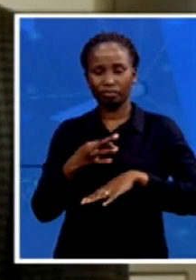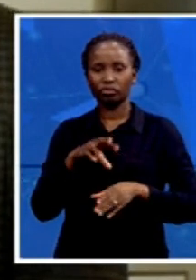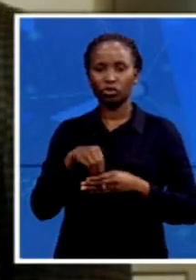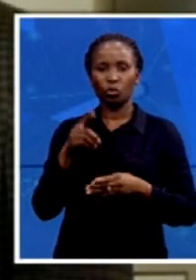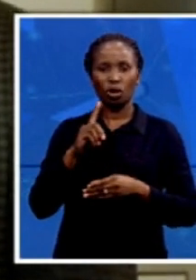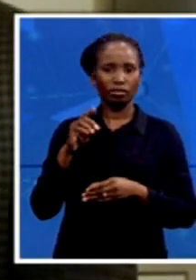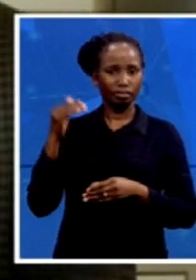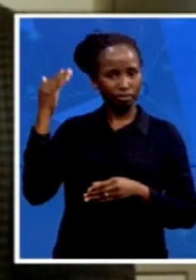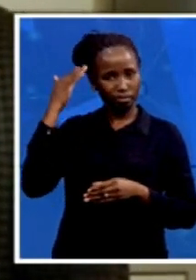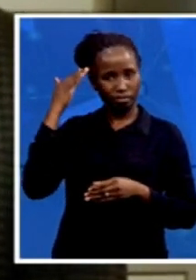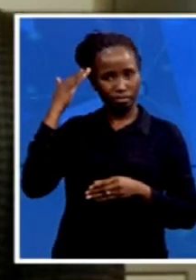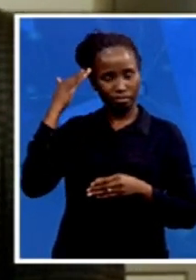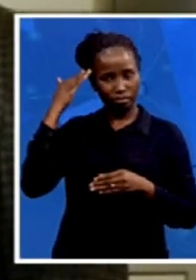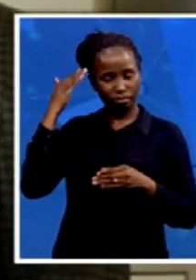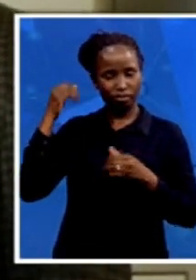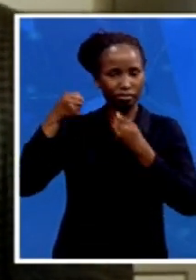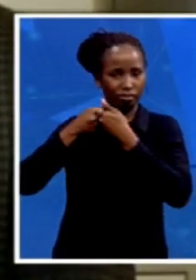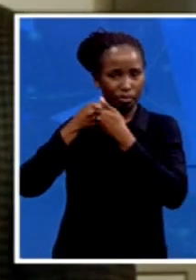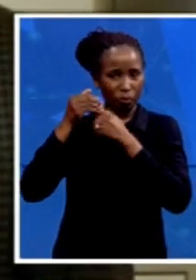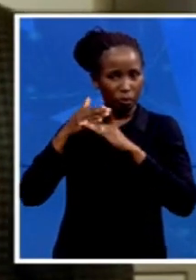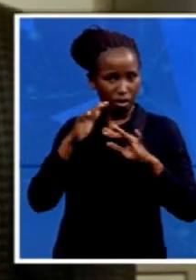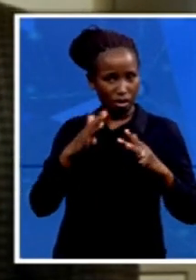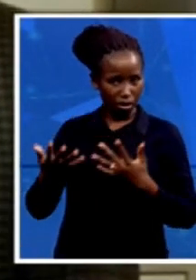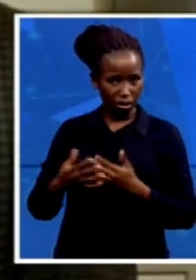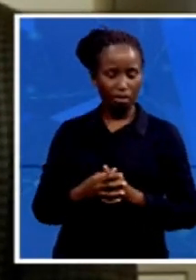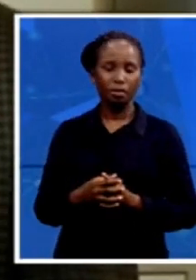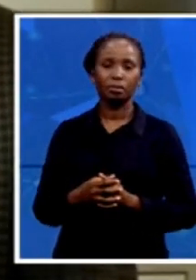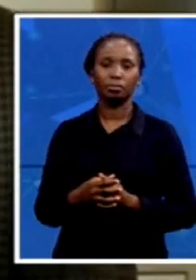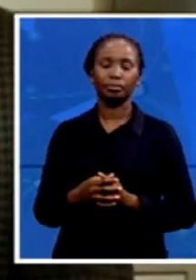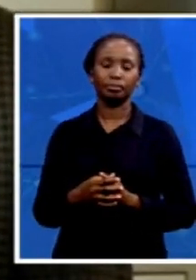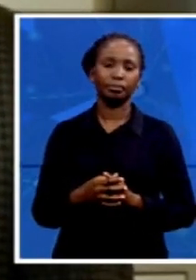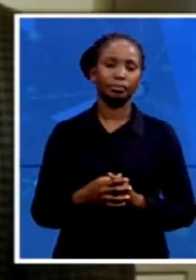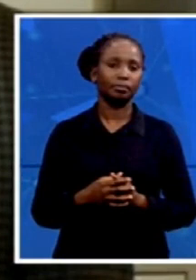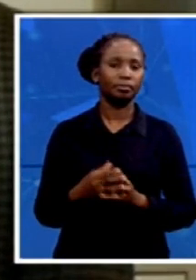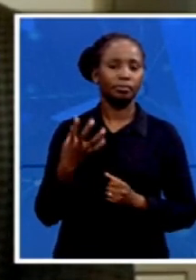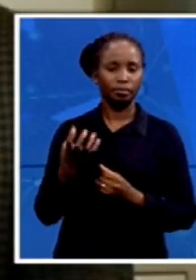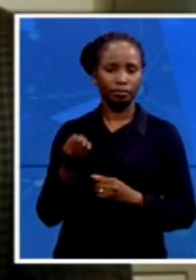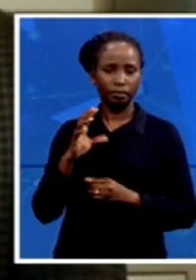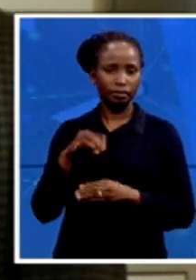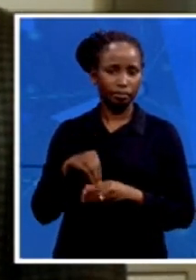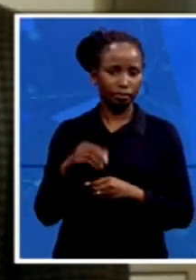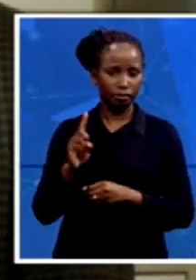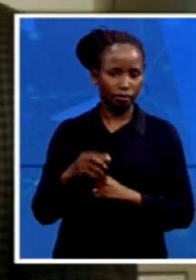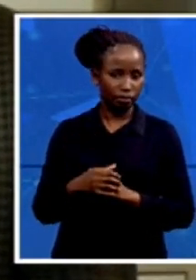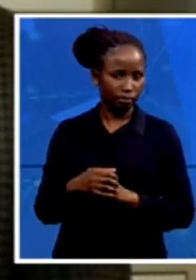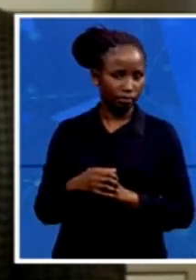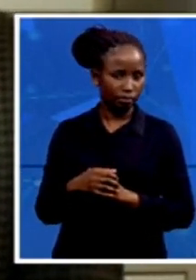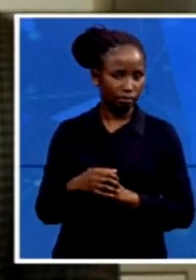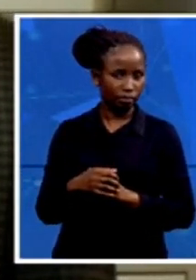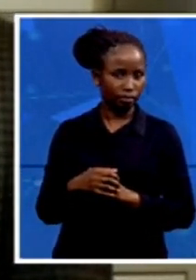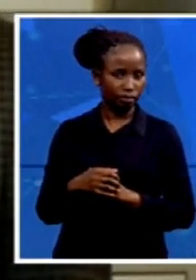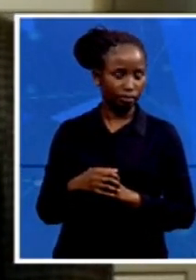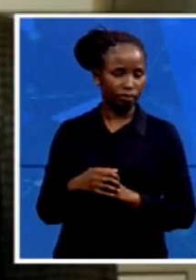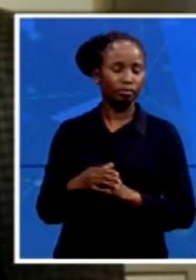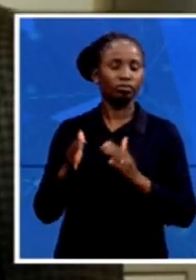other disciplines would include urogynecology. It will also include disciplines like general surgery, bariatrics,